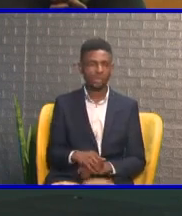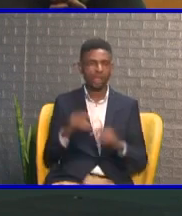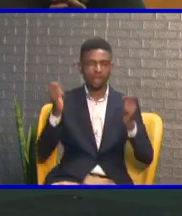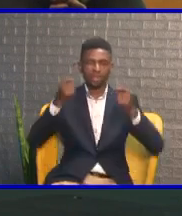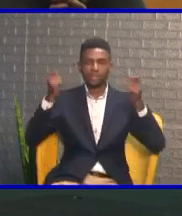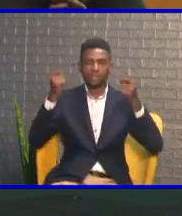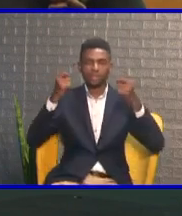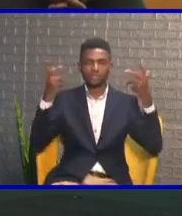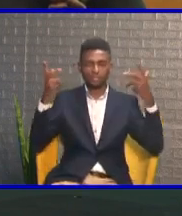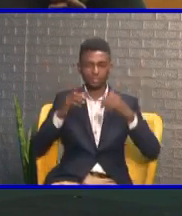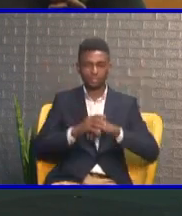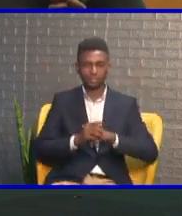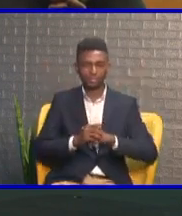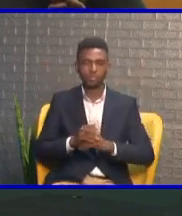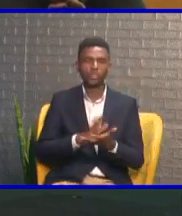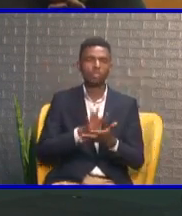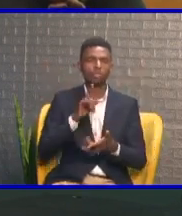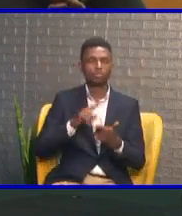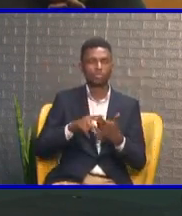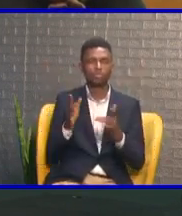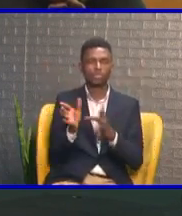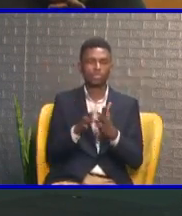Hallelujah. Amen. Glory to Jesus.